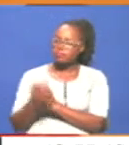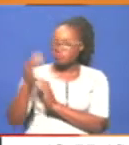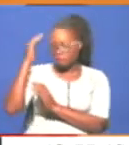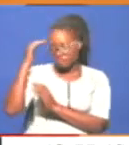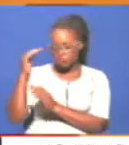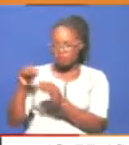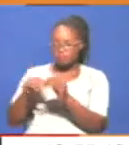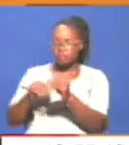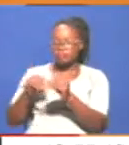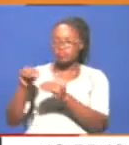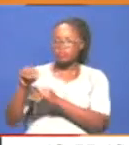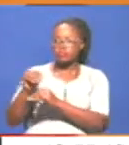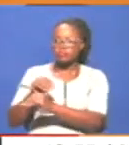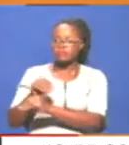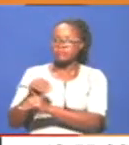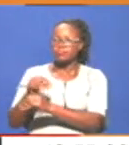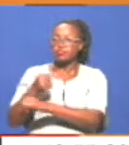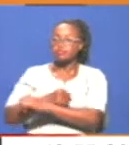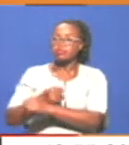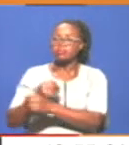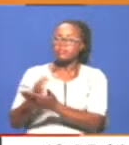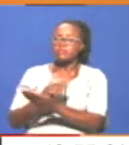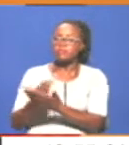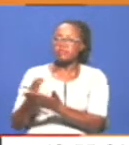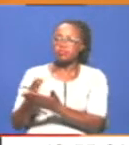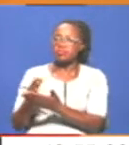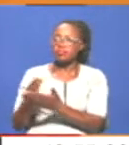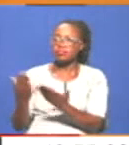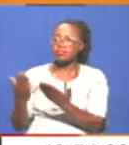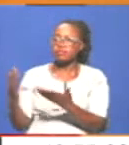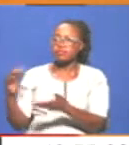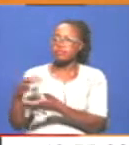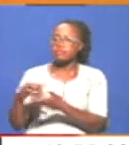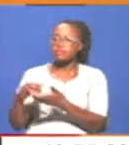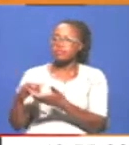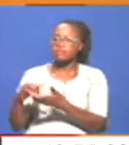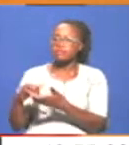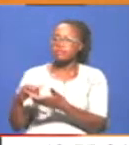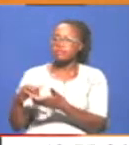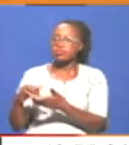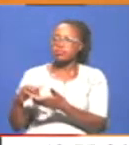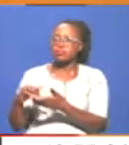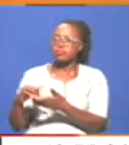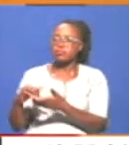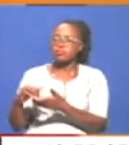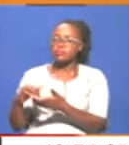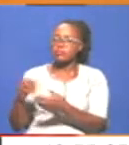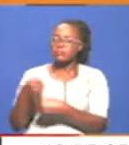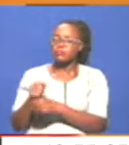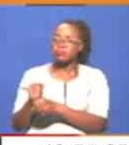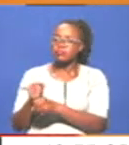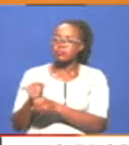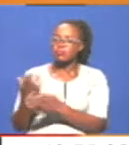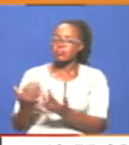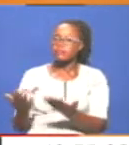schools section was talking to me about a few months ago about how they are engaging the sculptors to actually come and make the pieces to